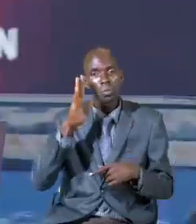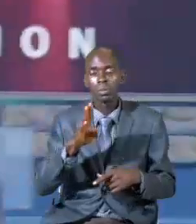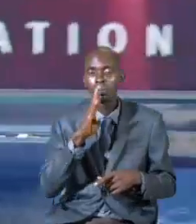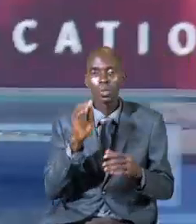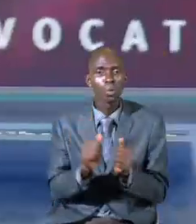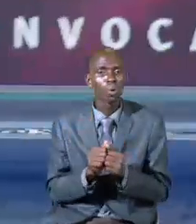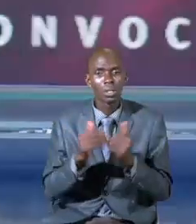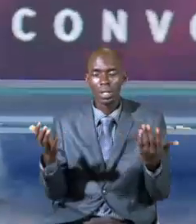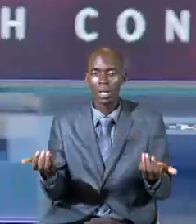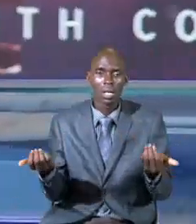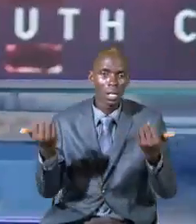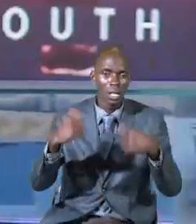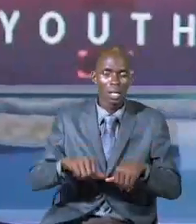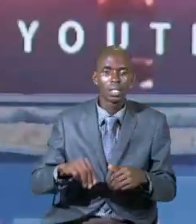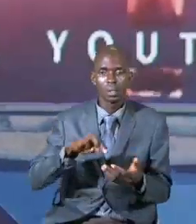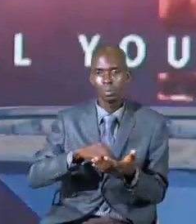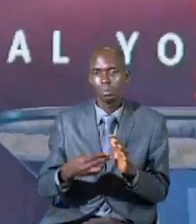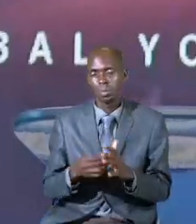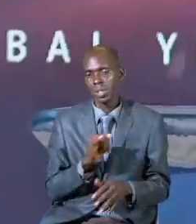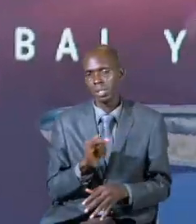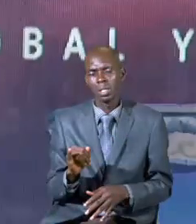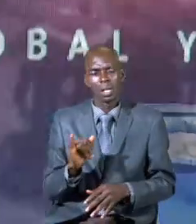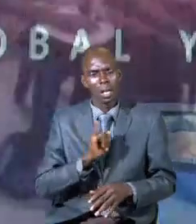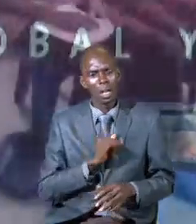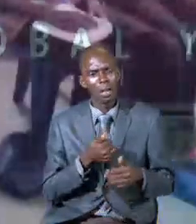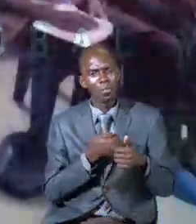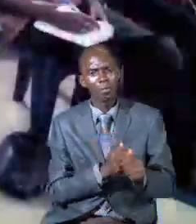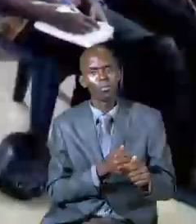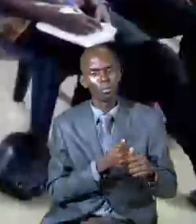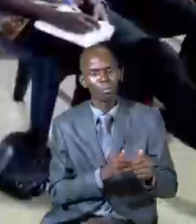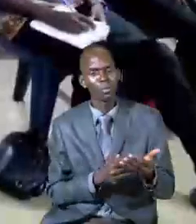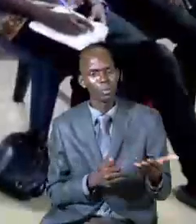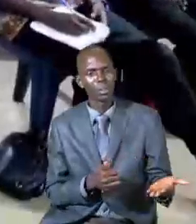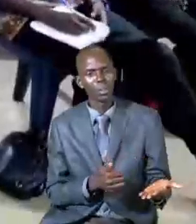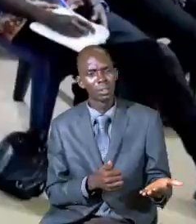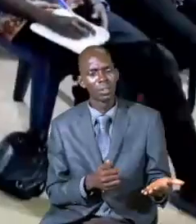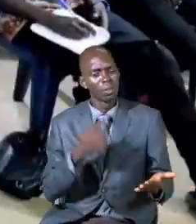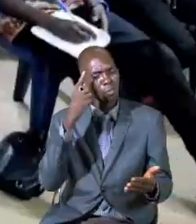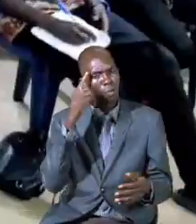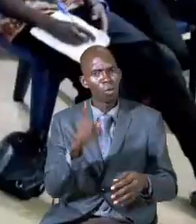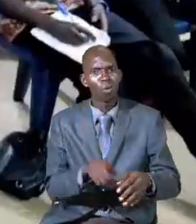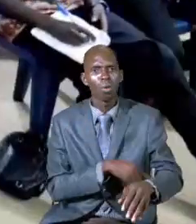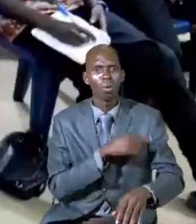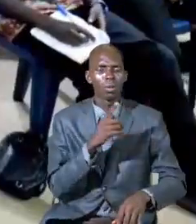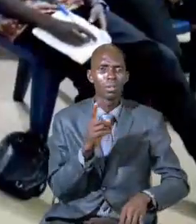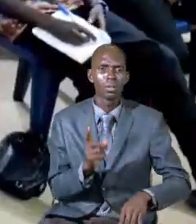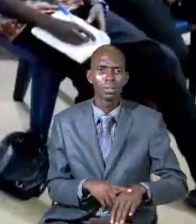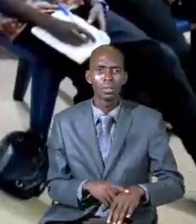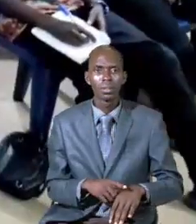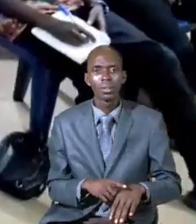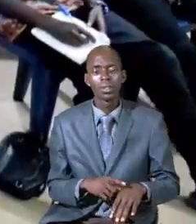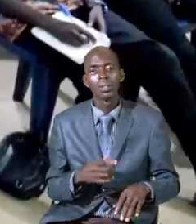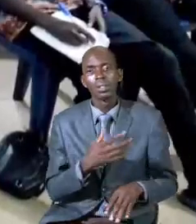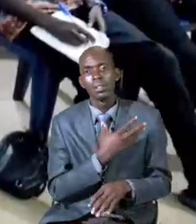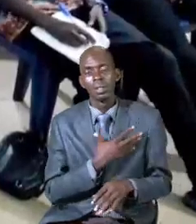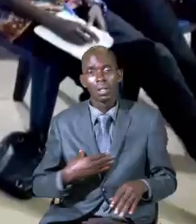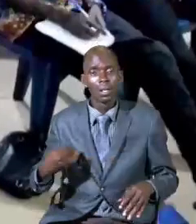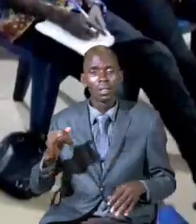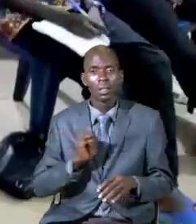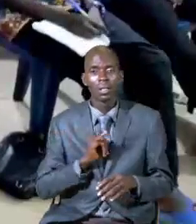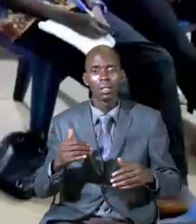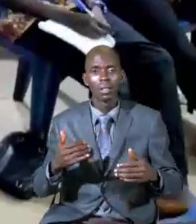this road, for such a long time. I've maintained this attitude for